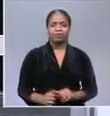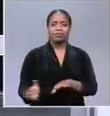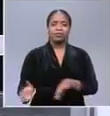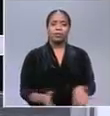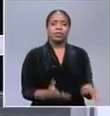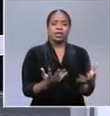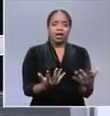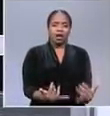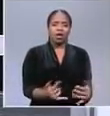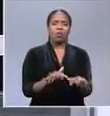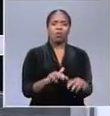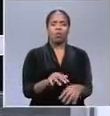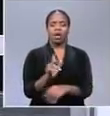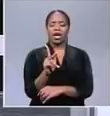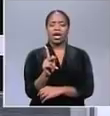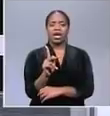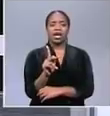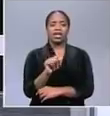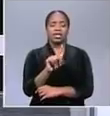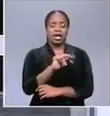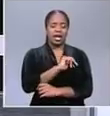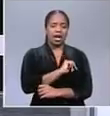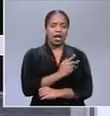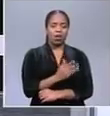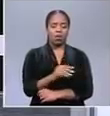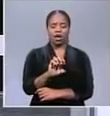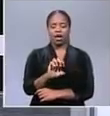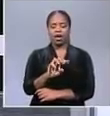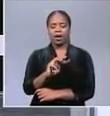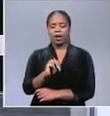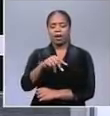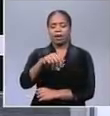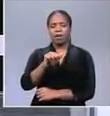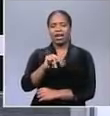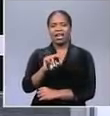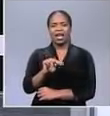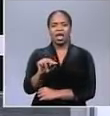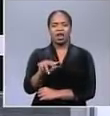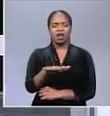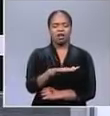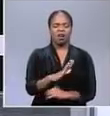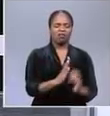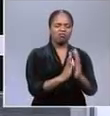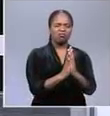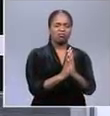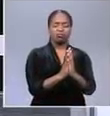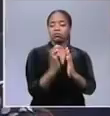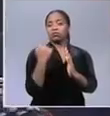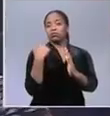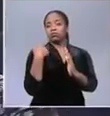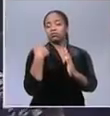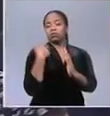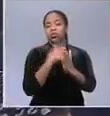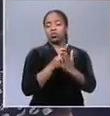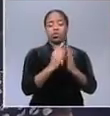Meanwhile, the people who died in the Empangeni church collapse over the Easter weekend were remembered during a special service today. 13 people died